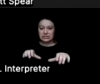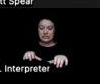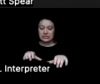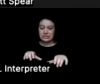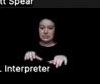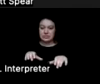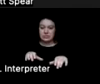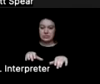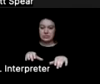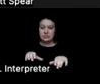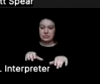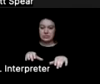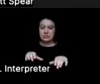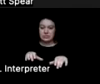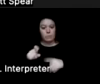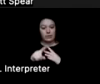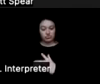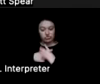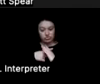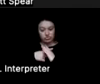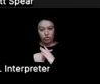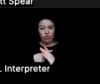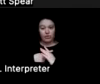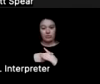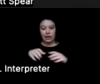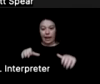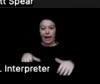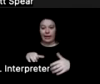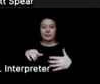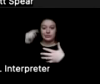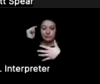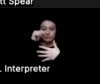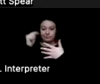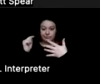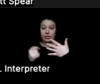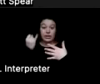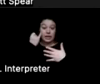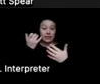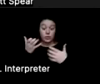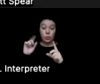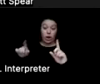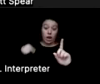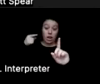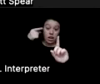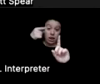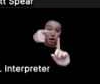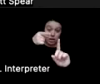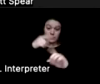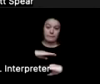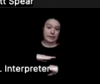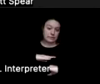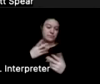embarked on to reach those goals. And so this is just a structure in order to kind of help you put that